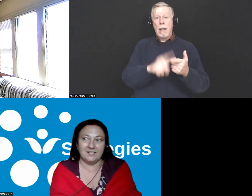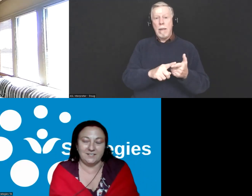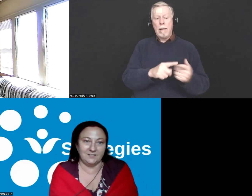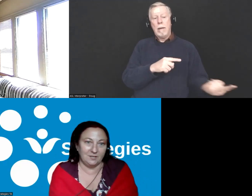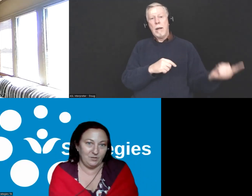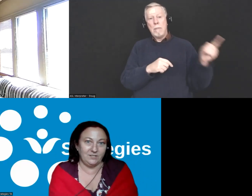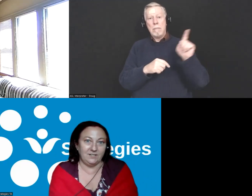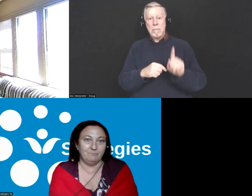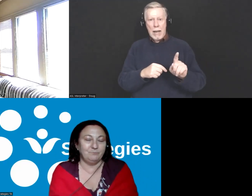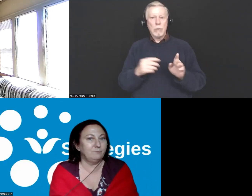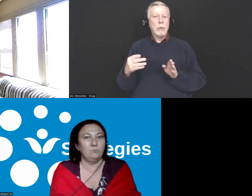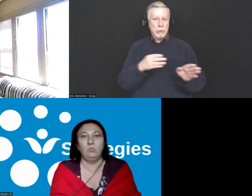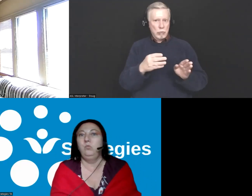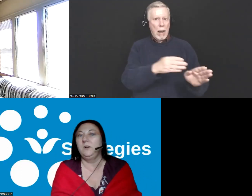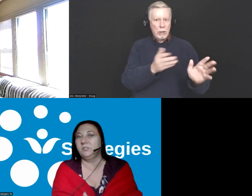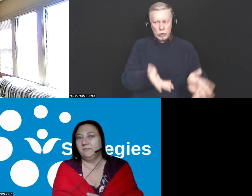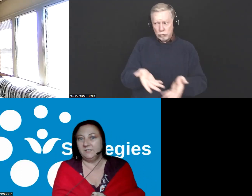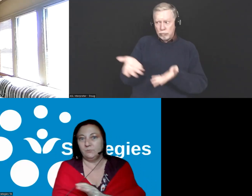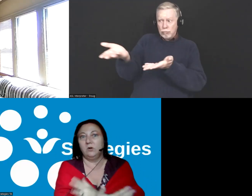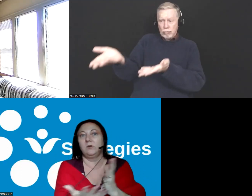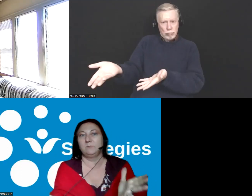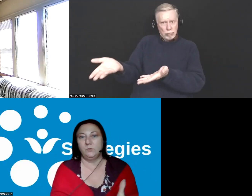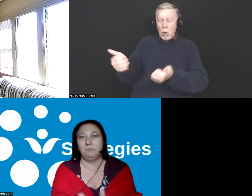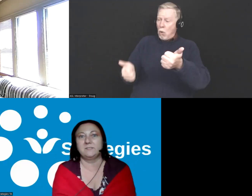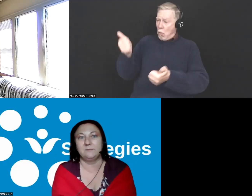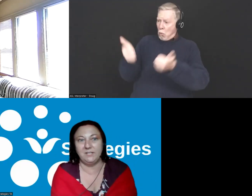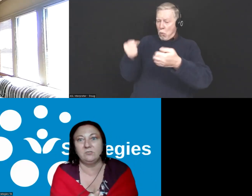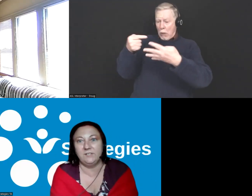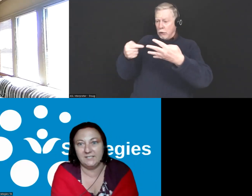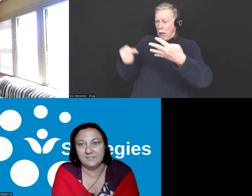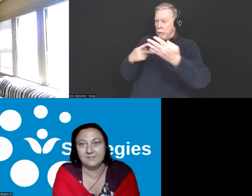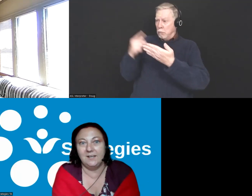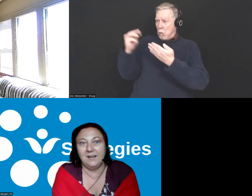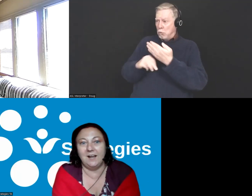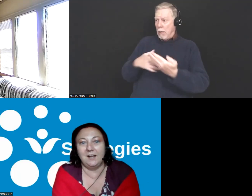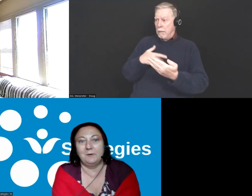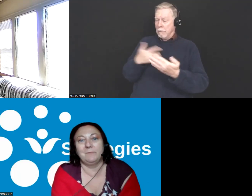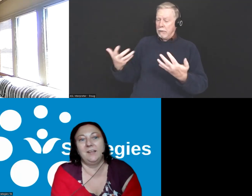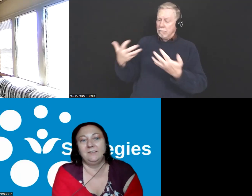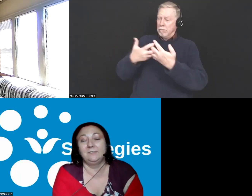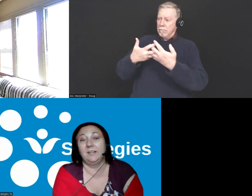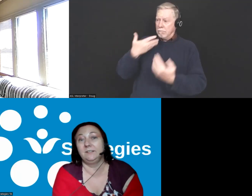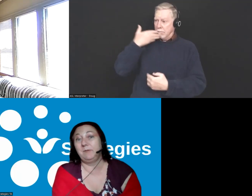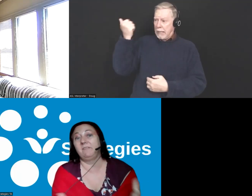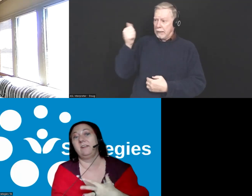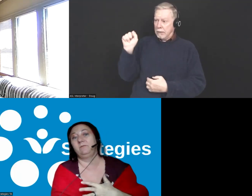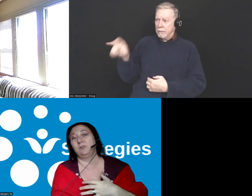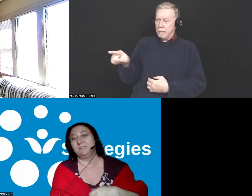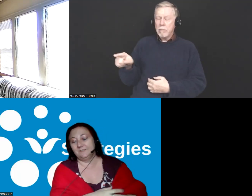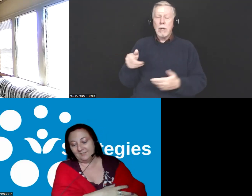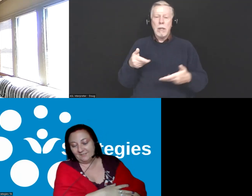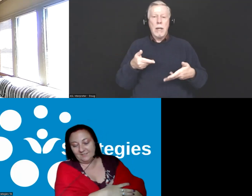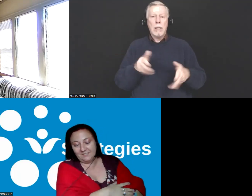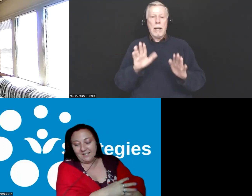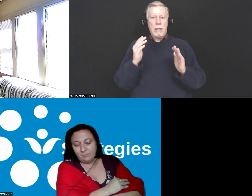and asking the community which of these programs would best meet your needs, and letting them have that